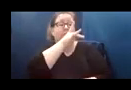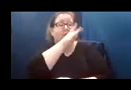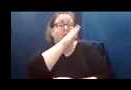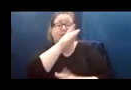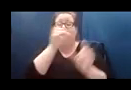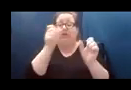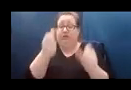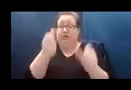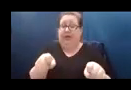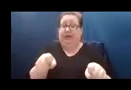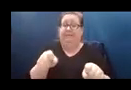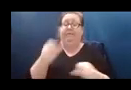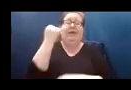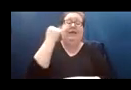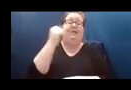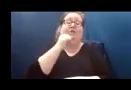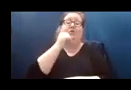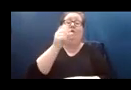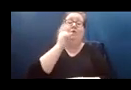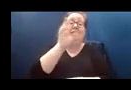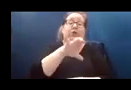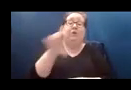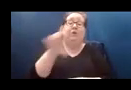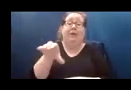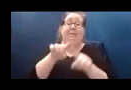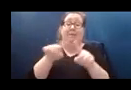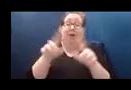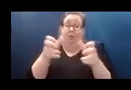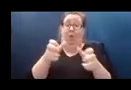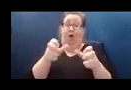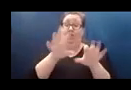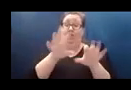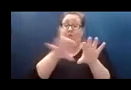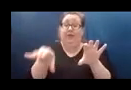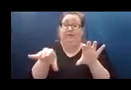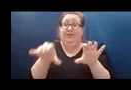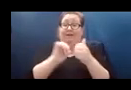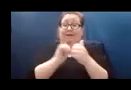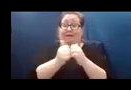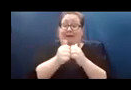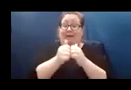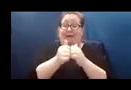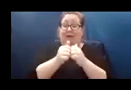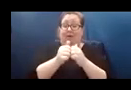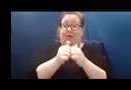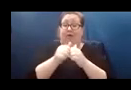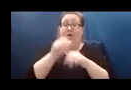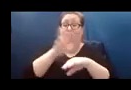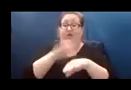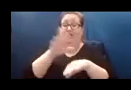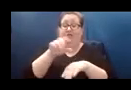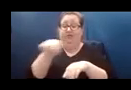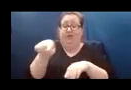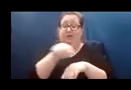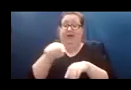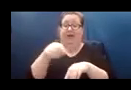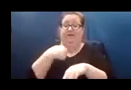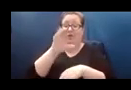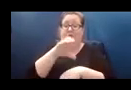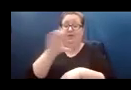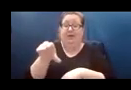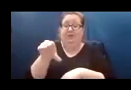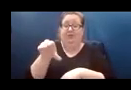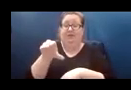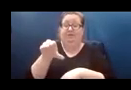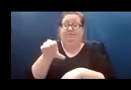don't see the closed captioning and would like to, please opt in by clicking closed captioning on the screen. And Megan is also going to drop